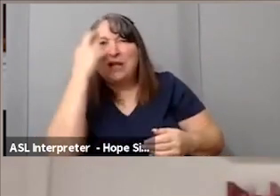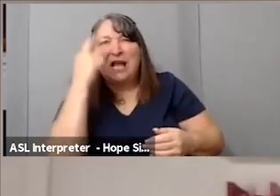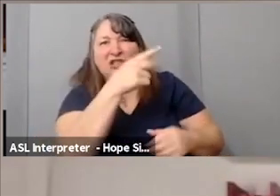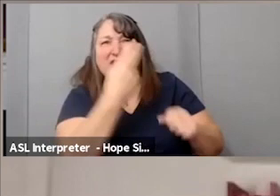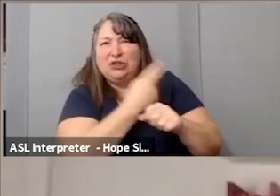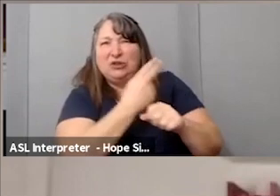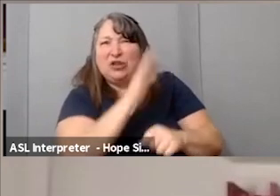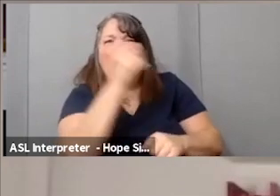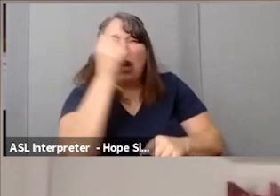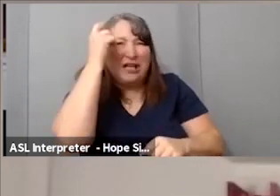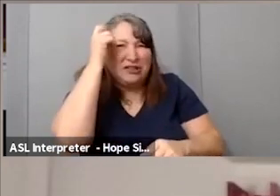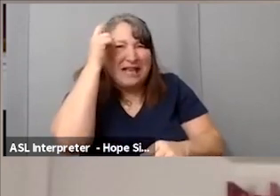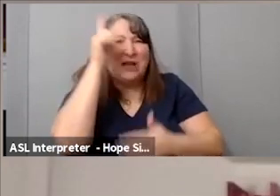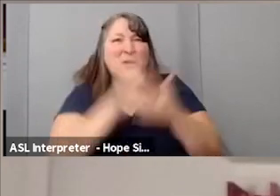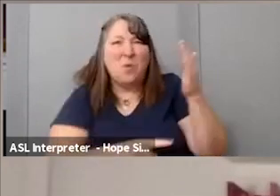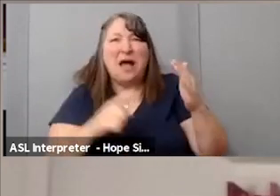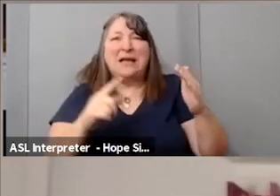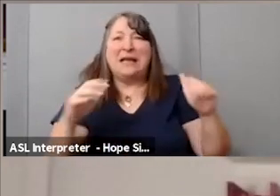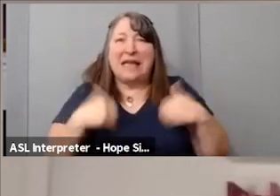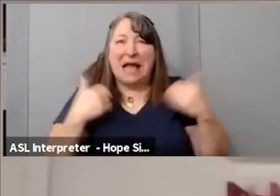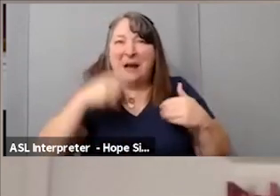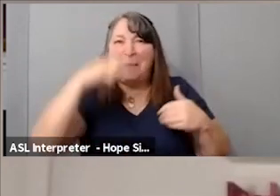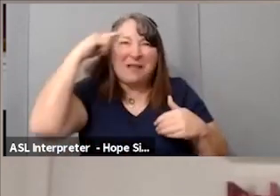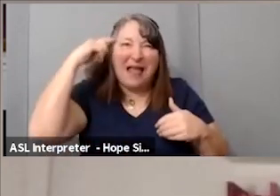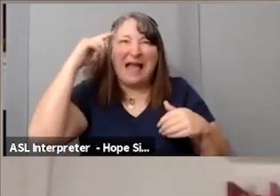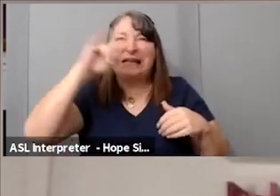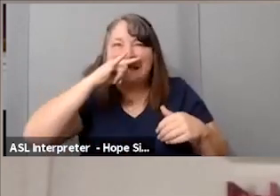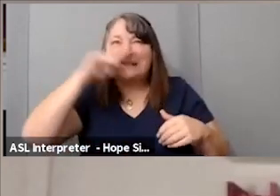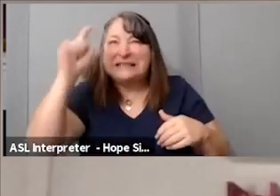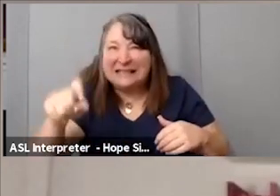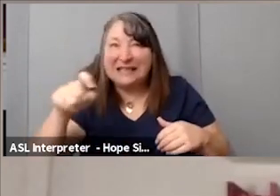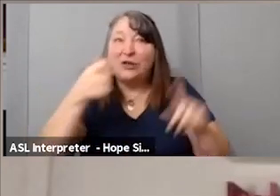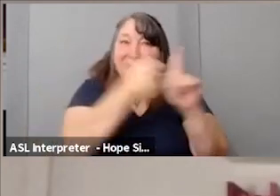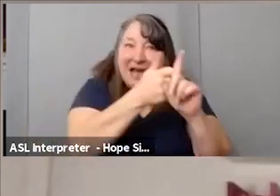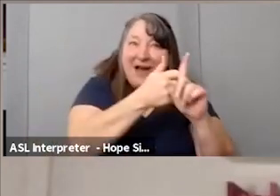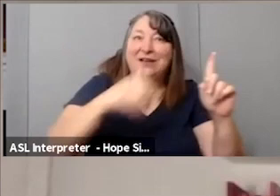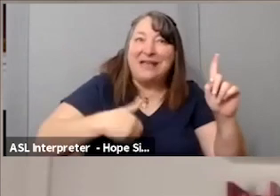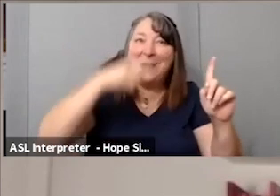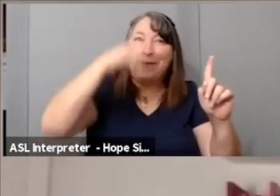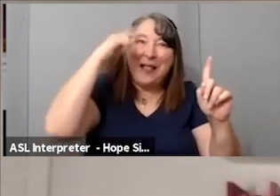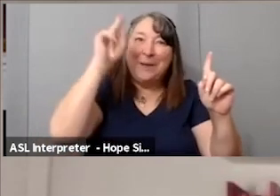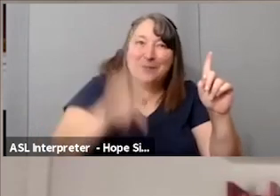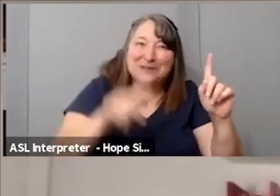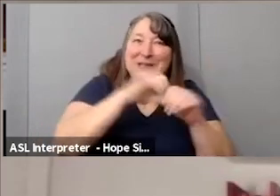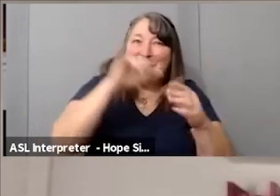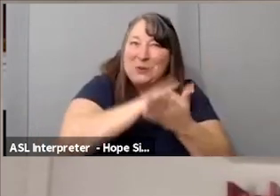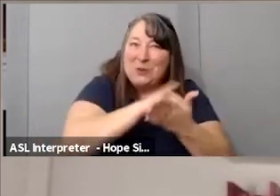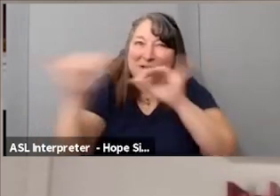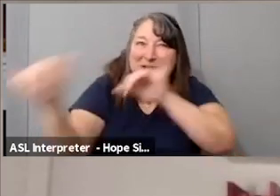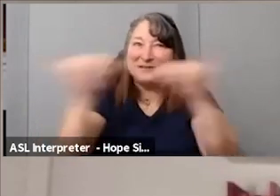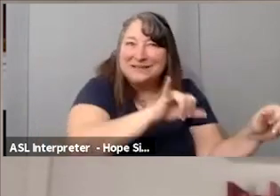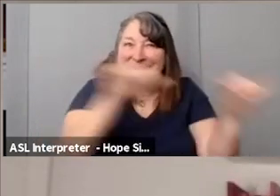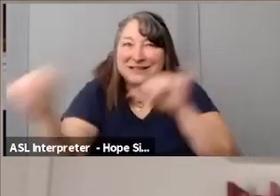need as a young Black person from New York, and then taking that into an actual system, changing the system. And now the New York Public